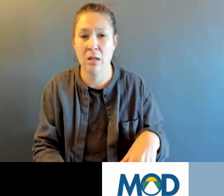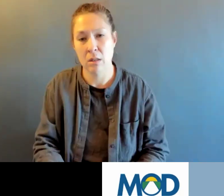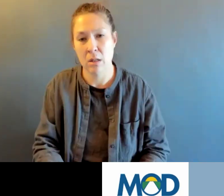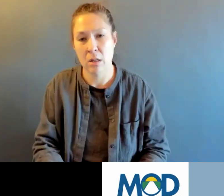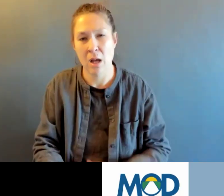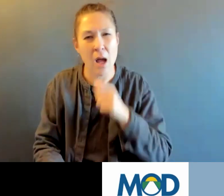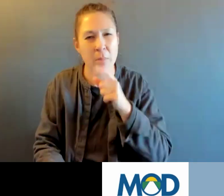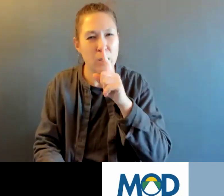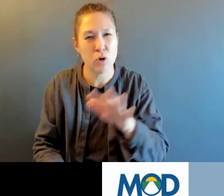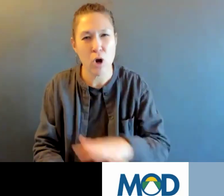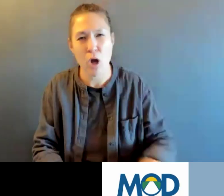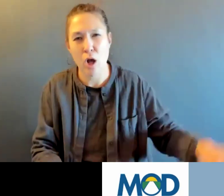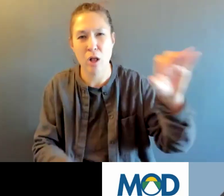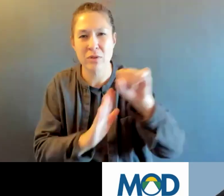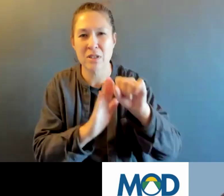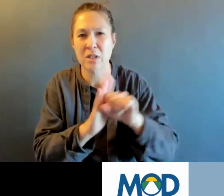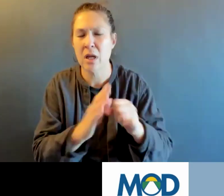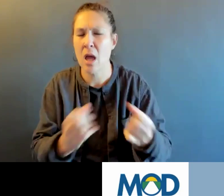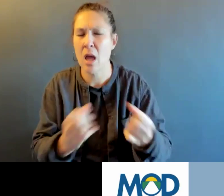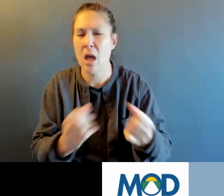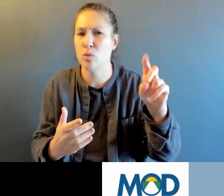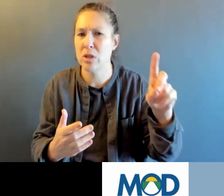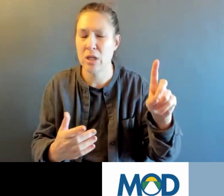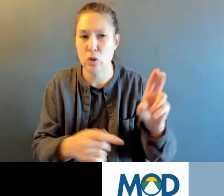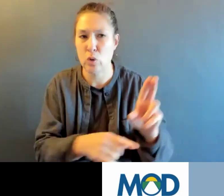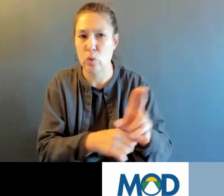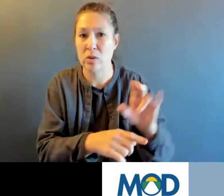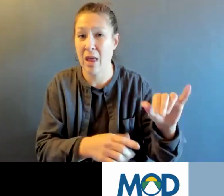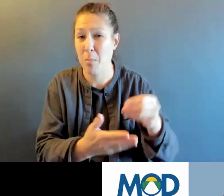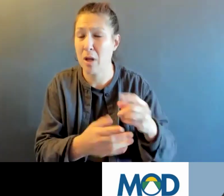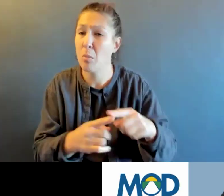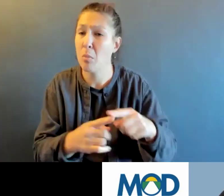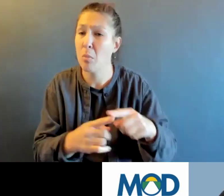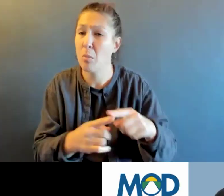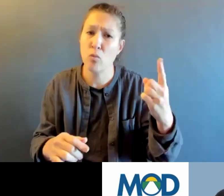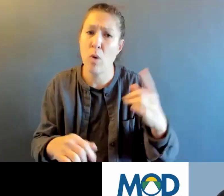many CODs are doing that, but it is definitely something you can do.